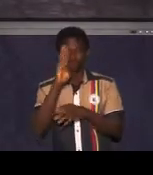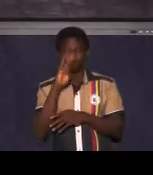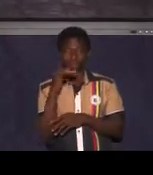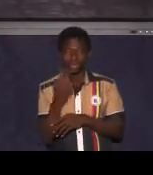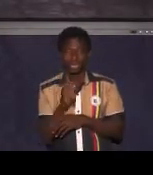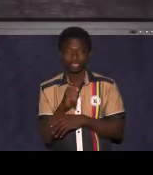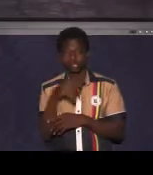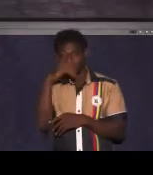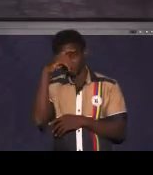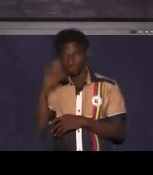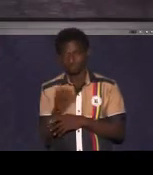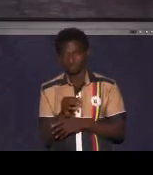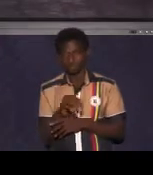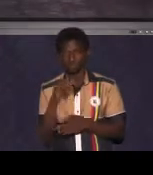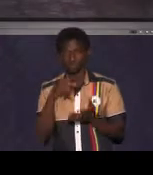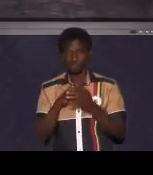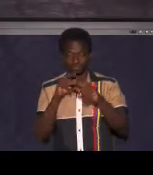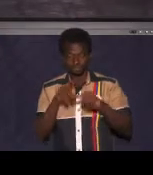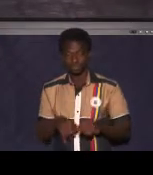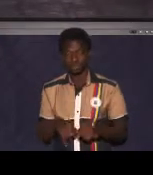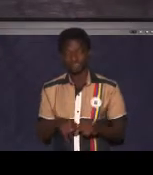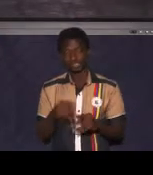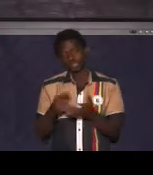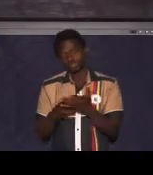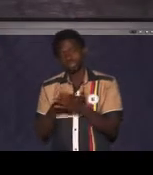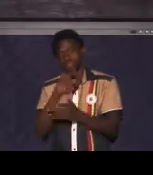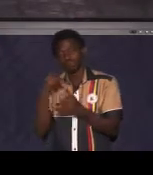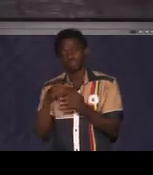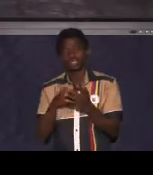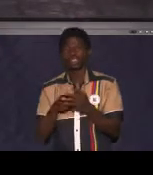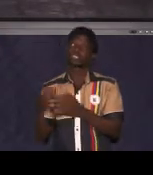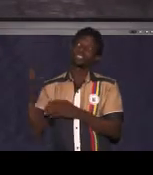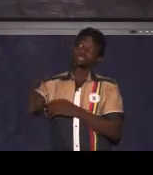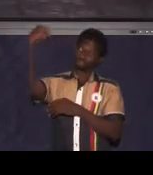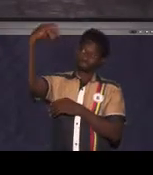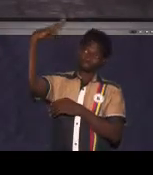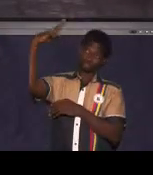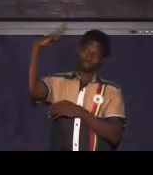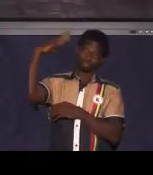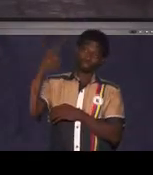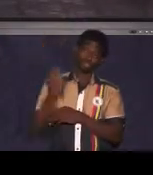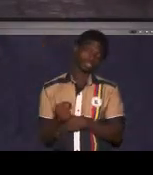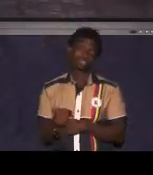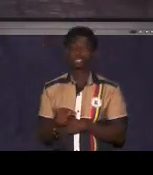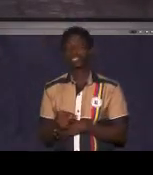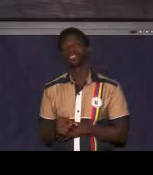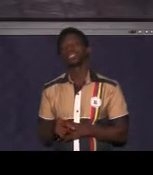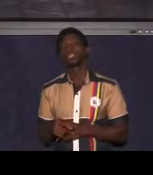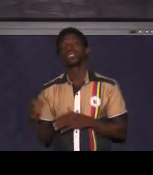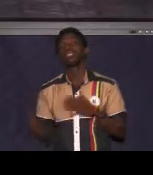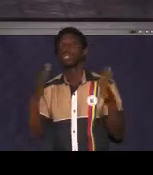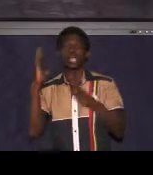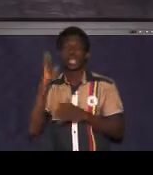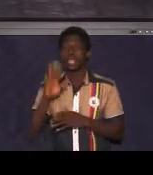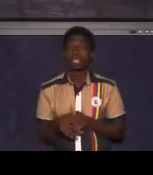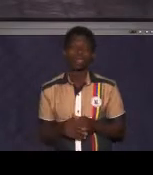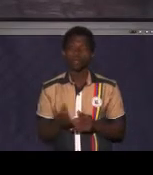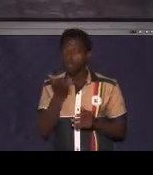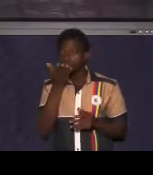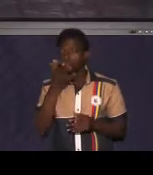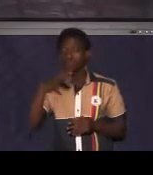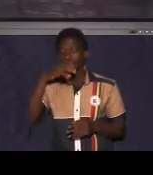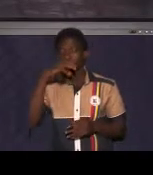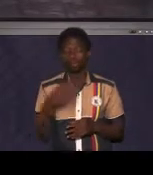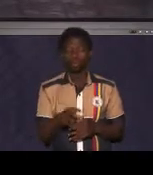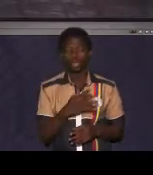affected by temperature. It depends. At times when it is sunny, the air, you see that it blows hot. But when it is